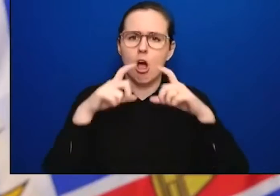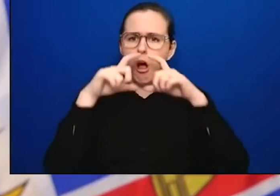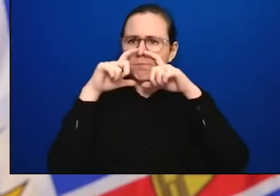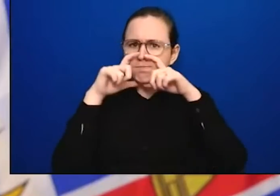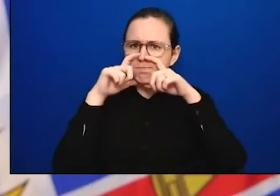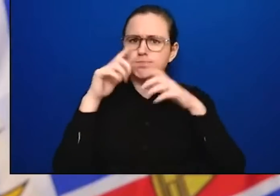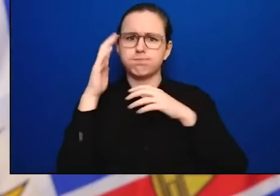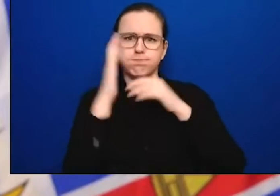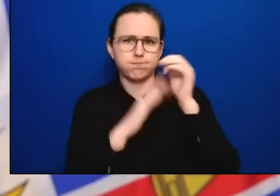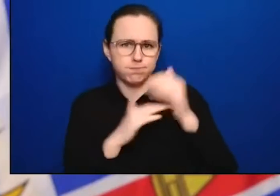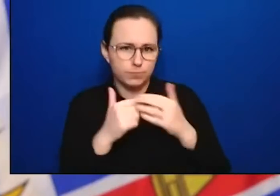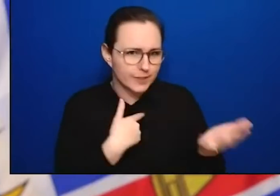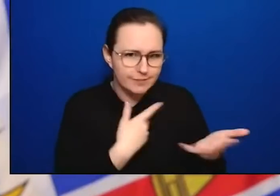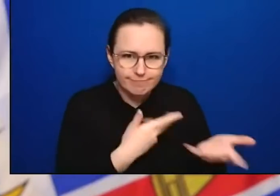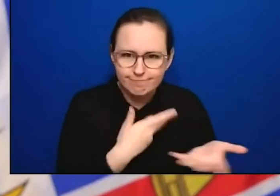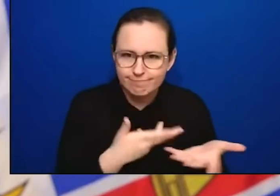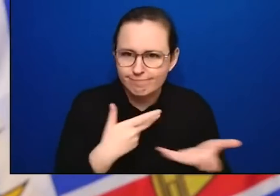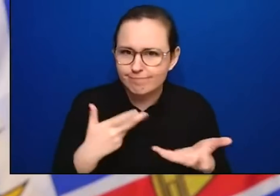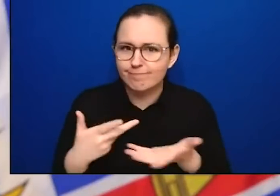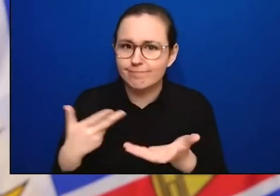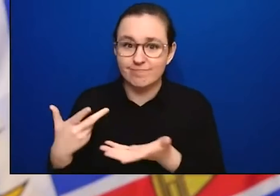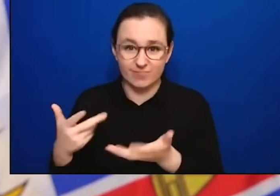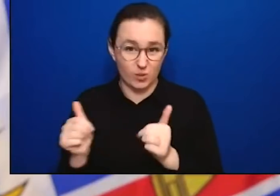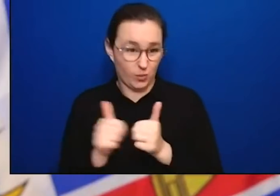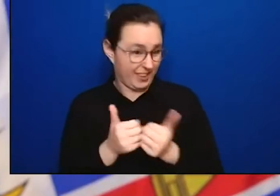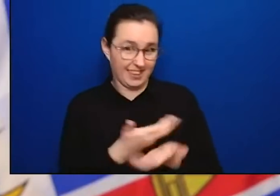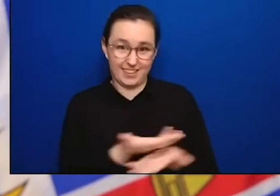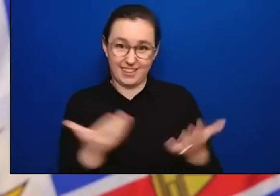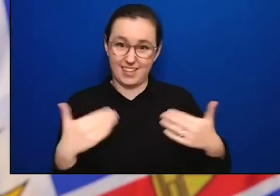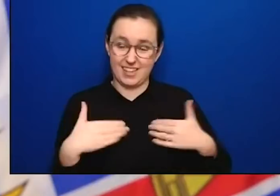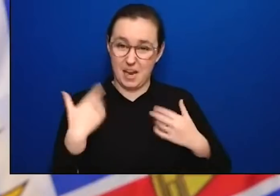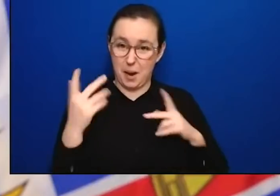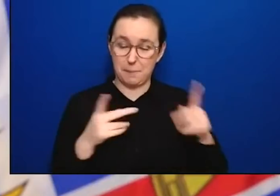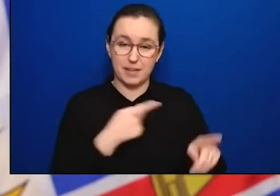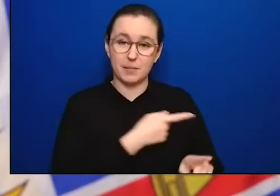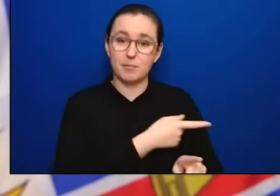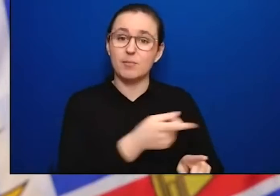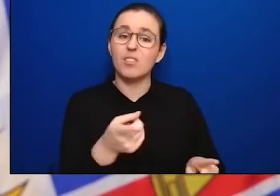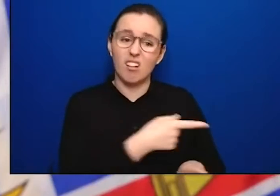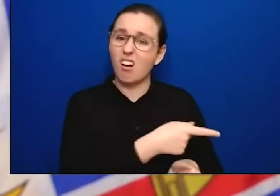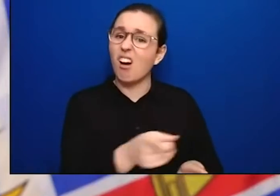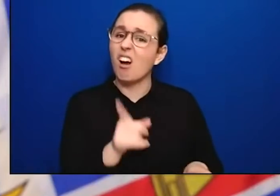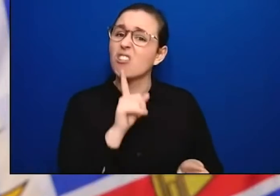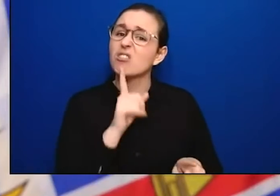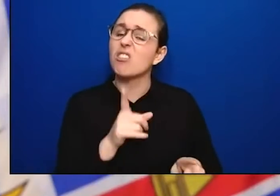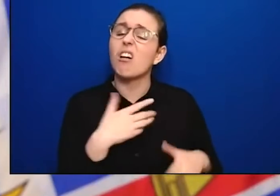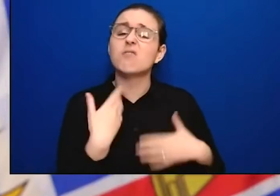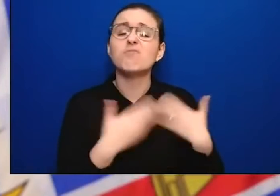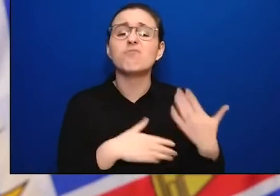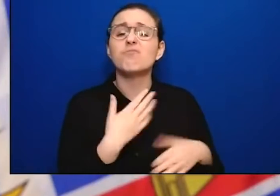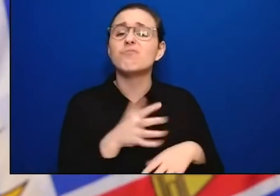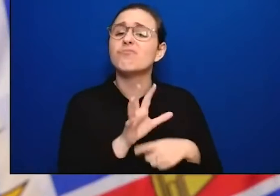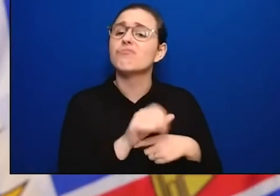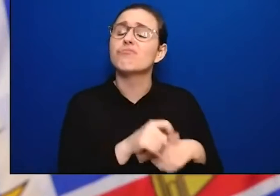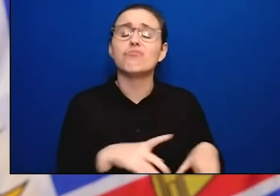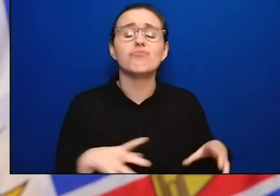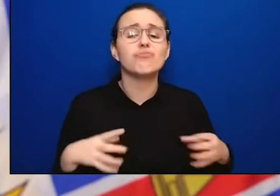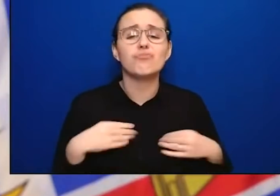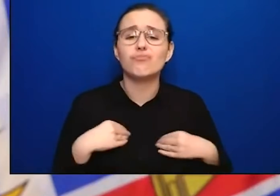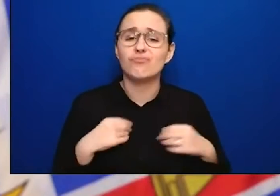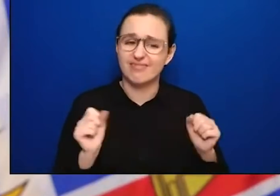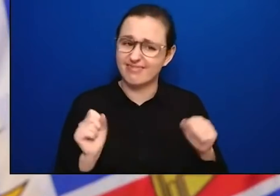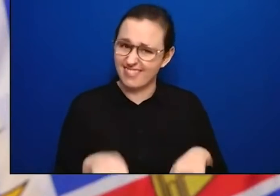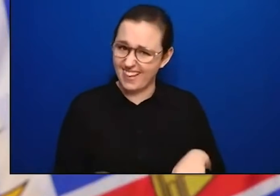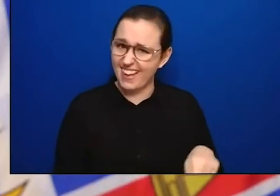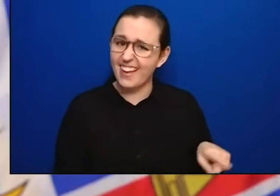better. And partly it's talking with young people in my life and understanding that